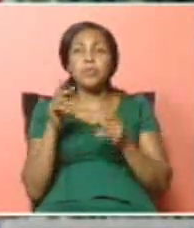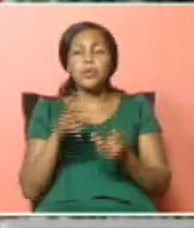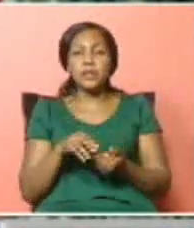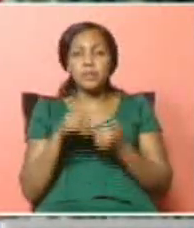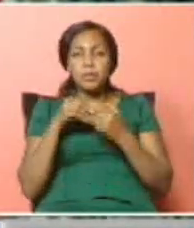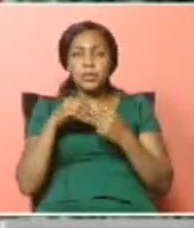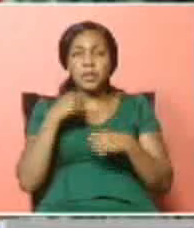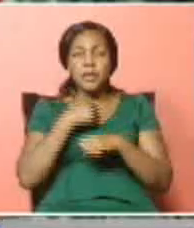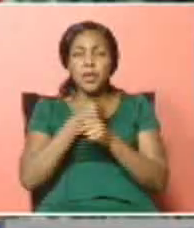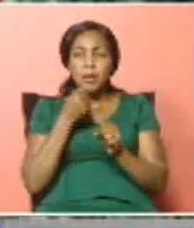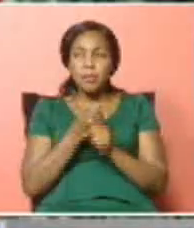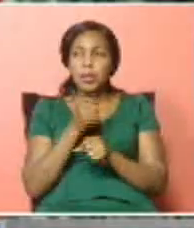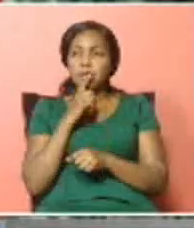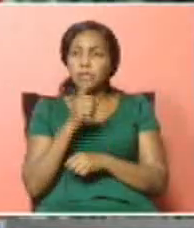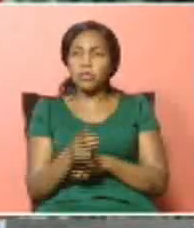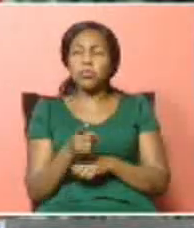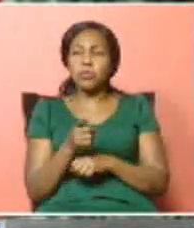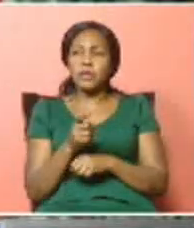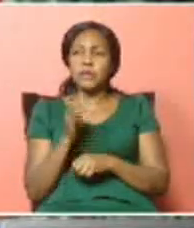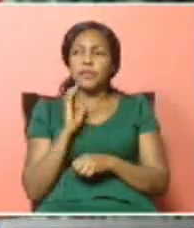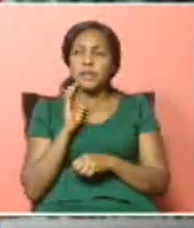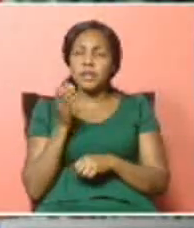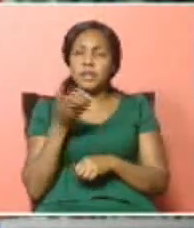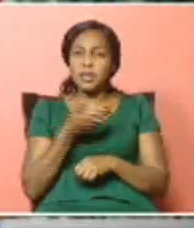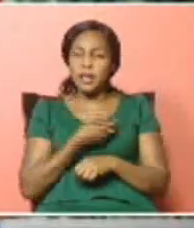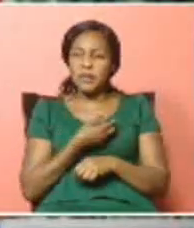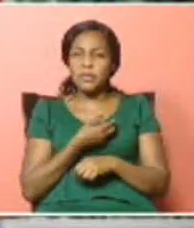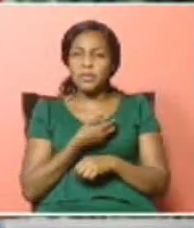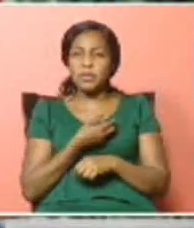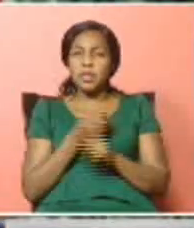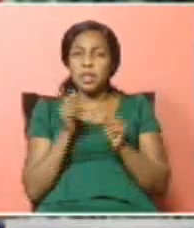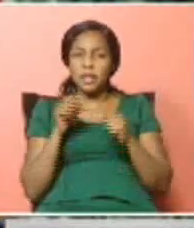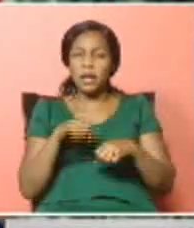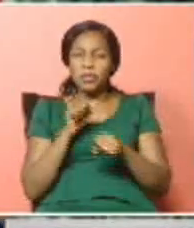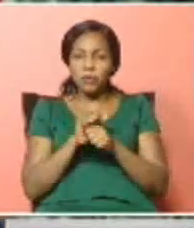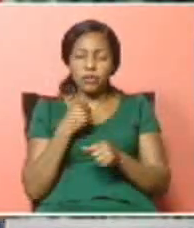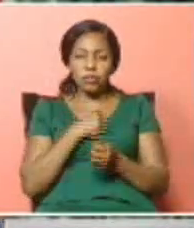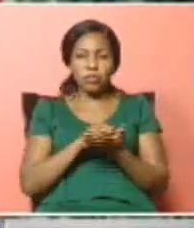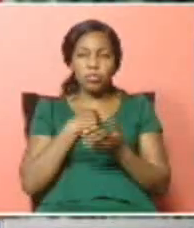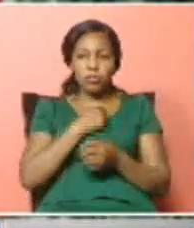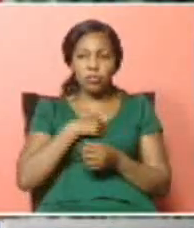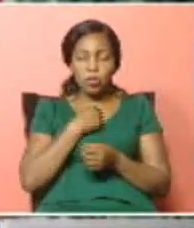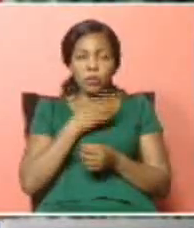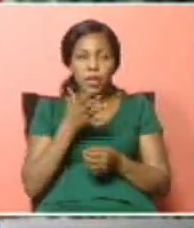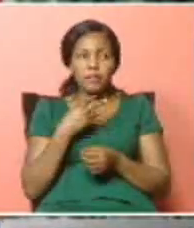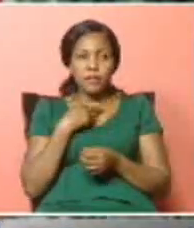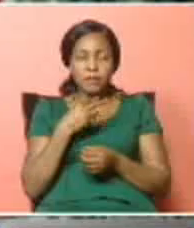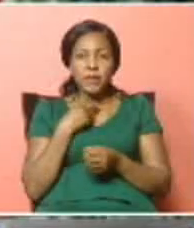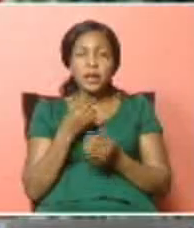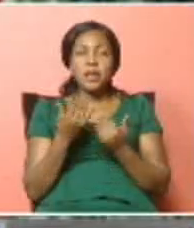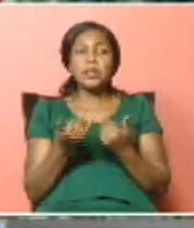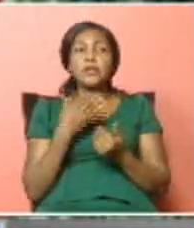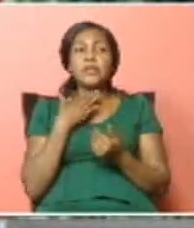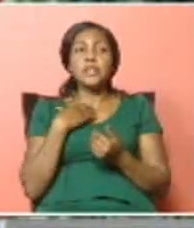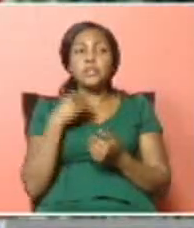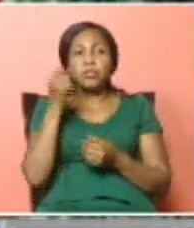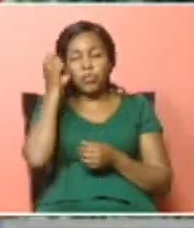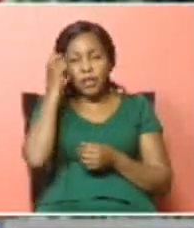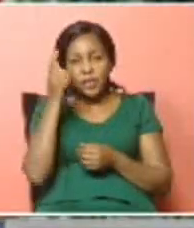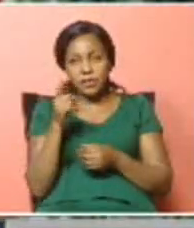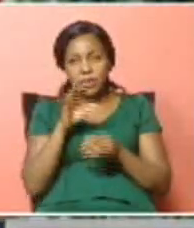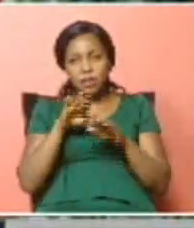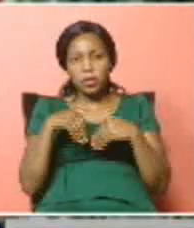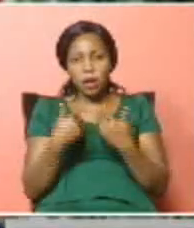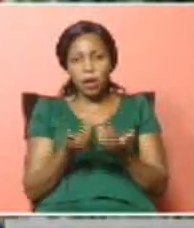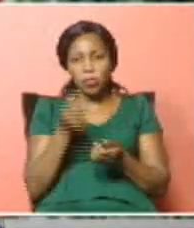that us, the commune citizens, are safe. So we set out to understand how